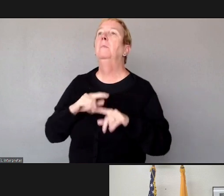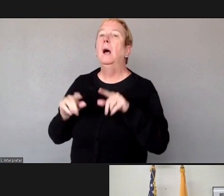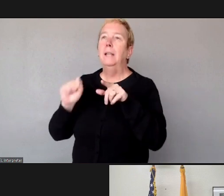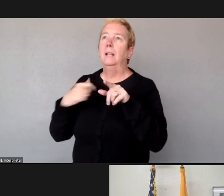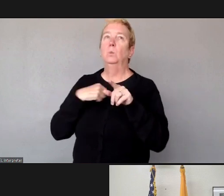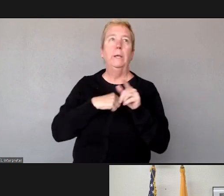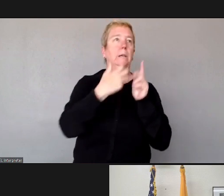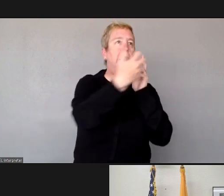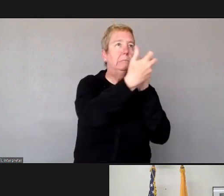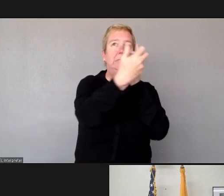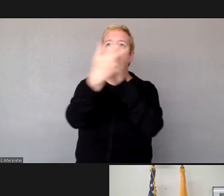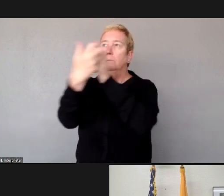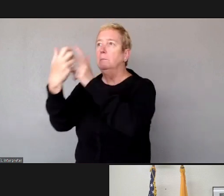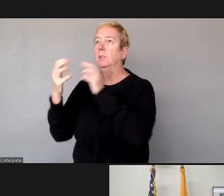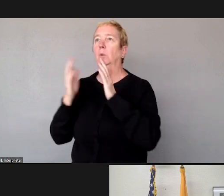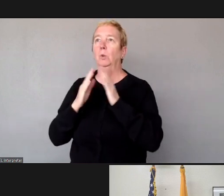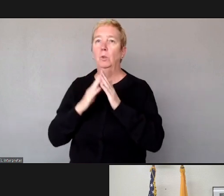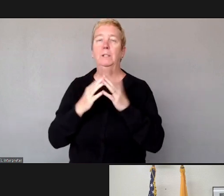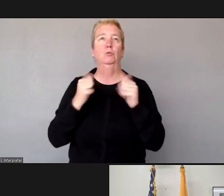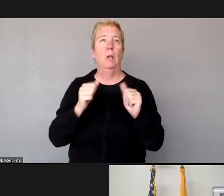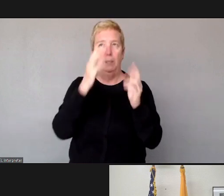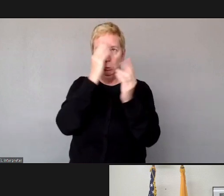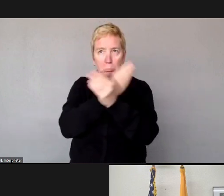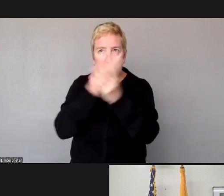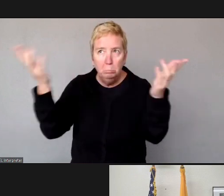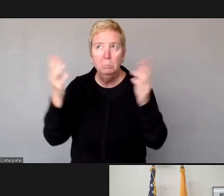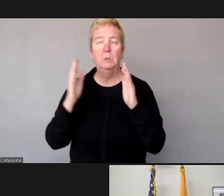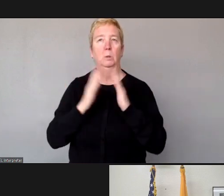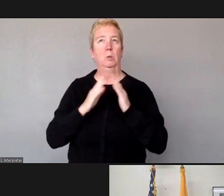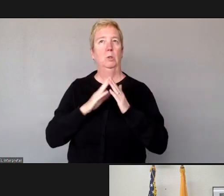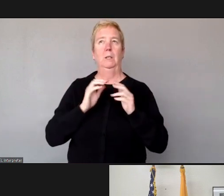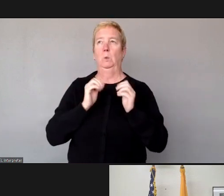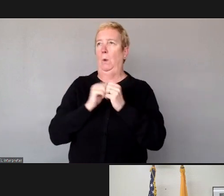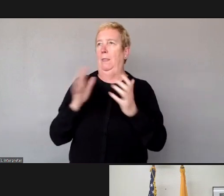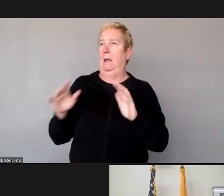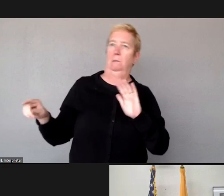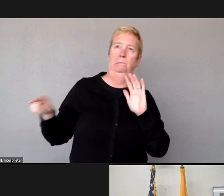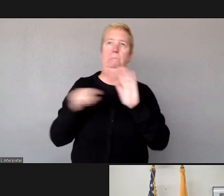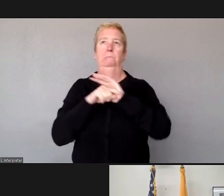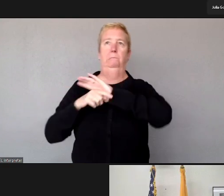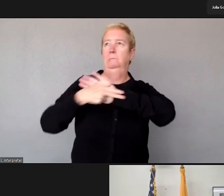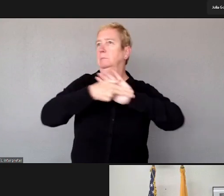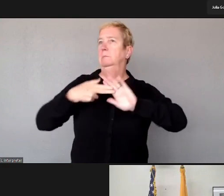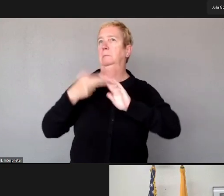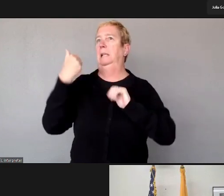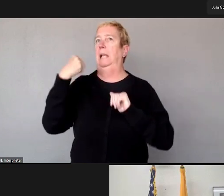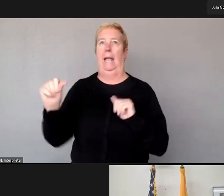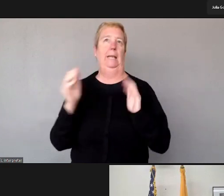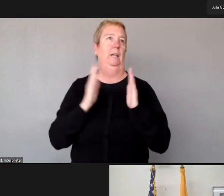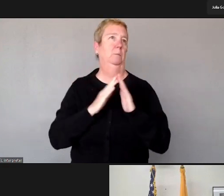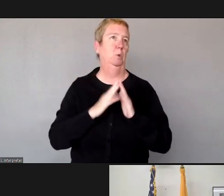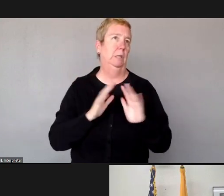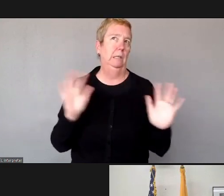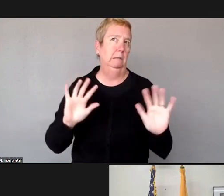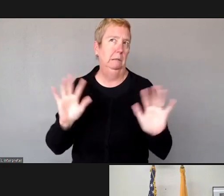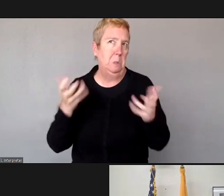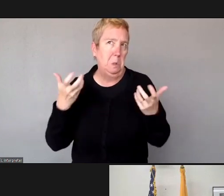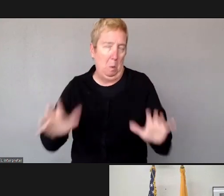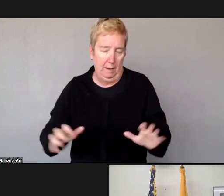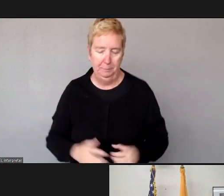address reaching out to people without stigmatizing anybody. Okay, thank you. All right,